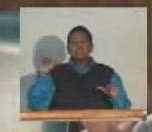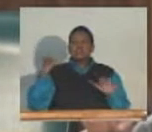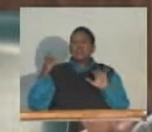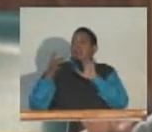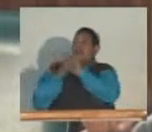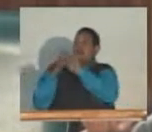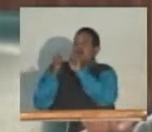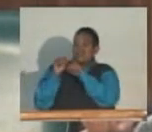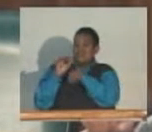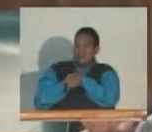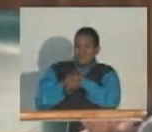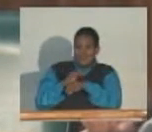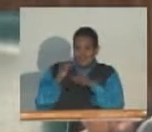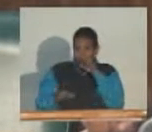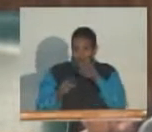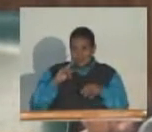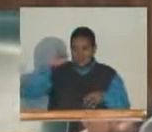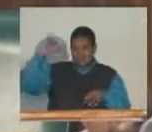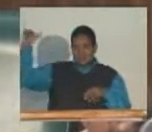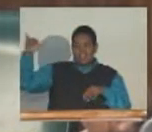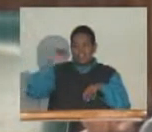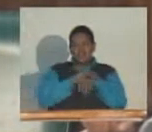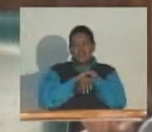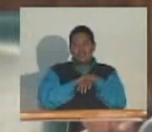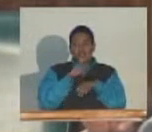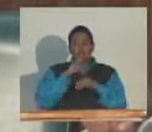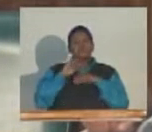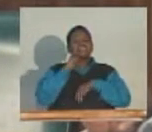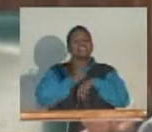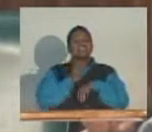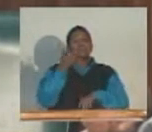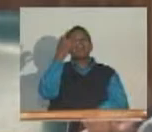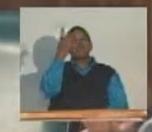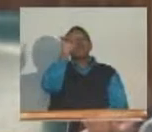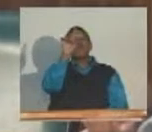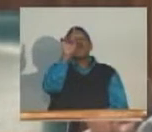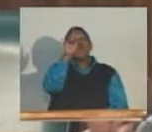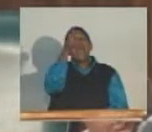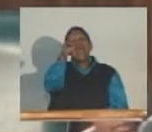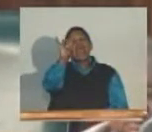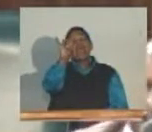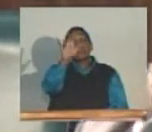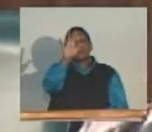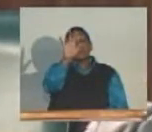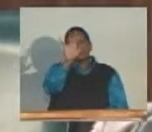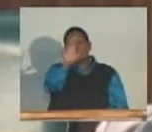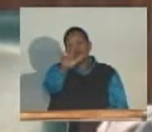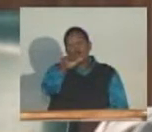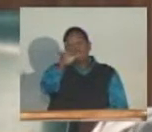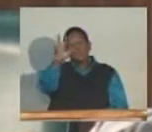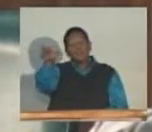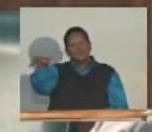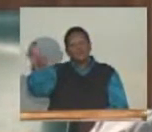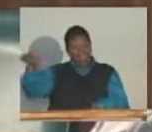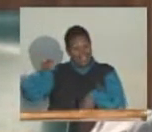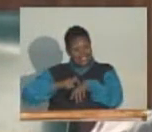to a court that sits in London, which was set up in 1833 in the era of slavery.